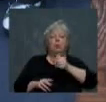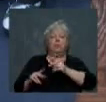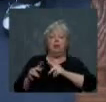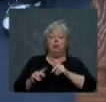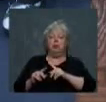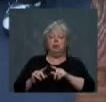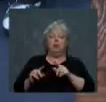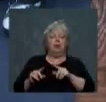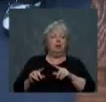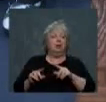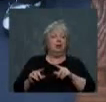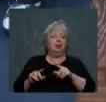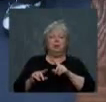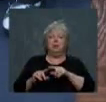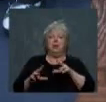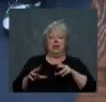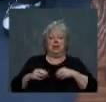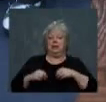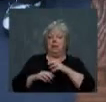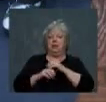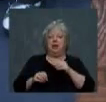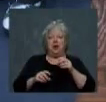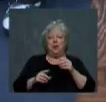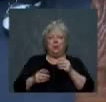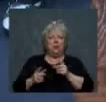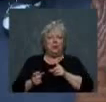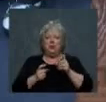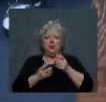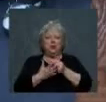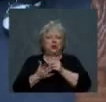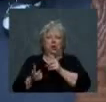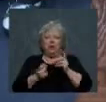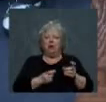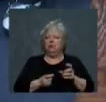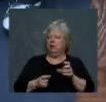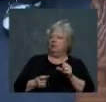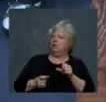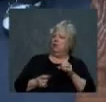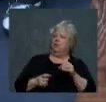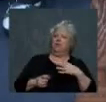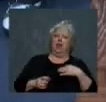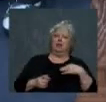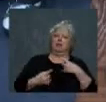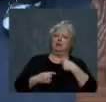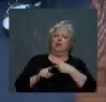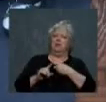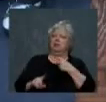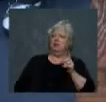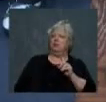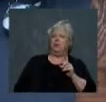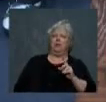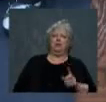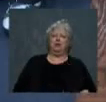they say they accept no donations. So where are these volunteers coming from?